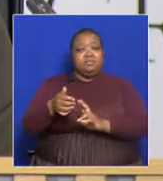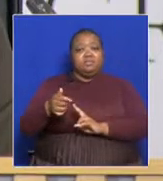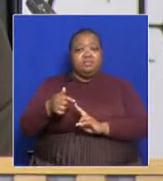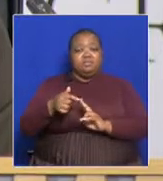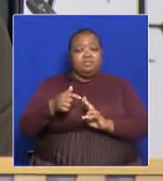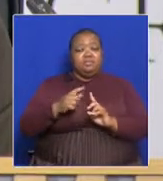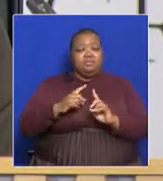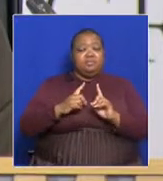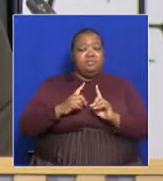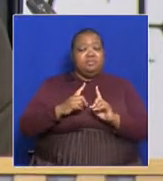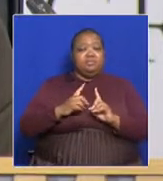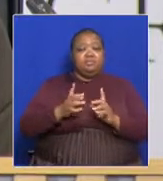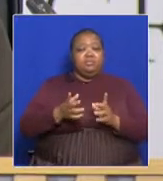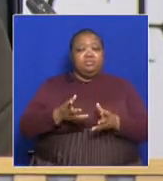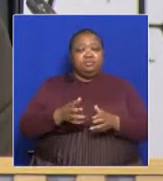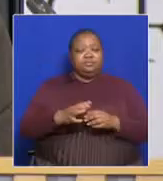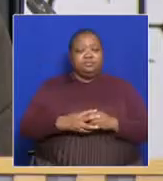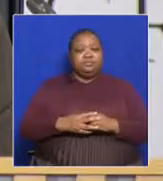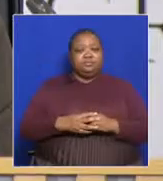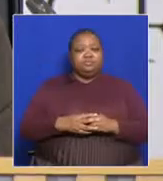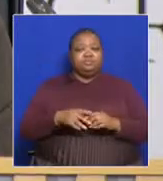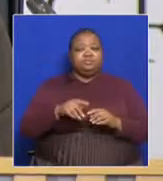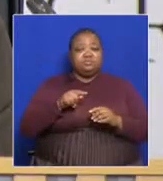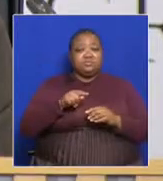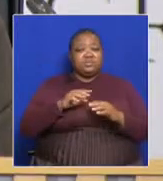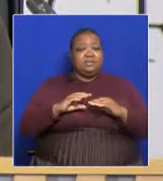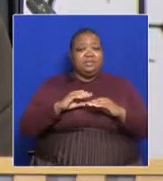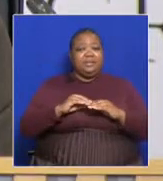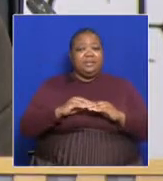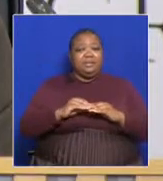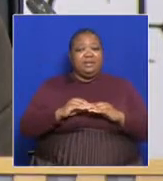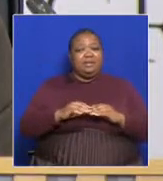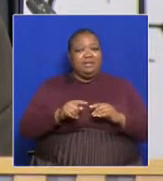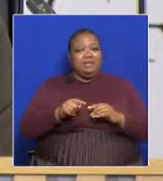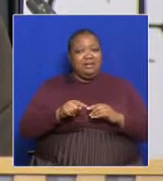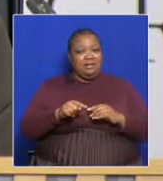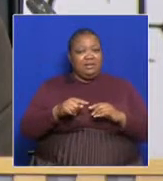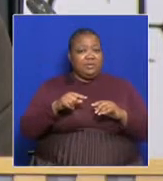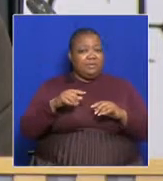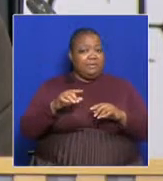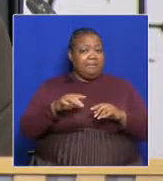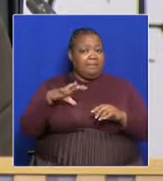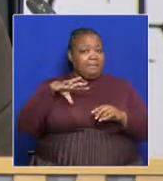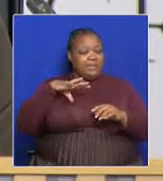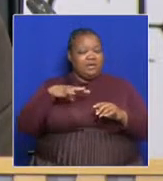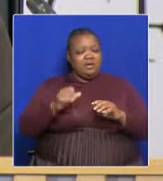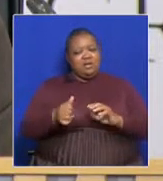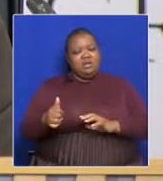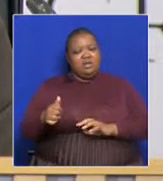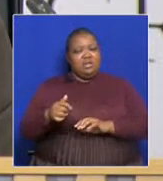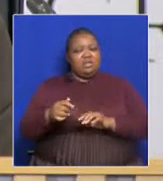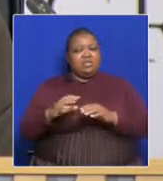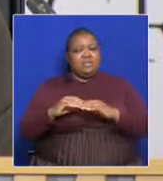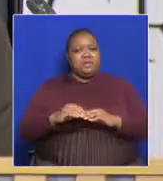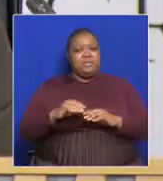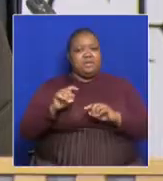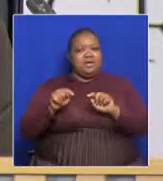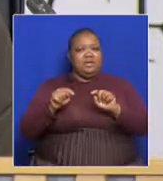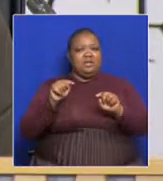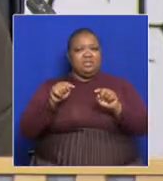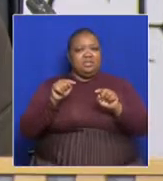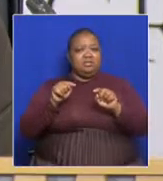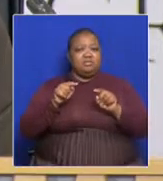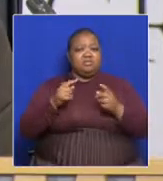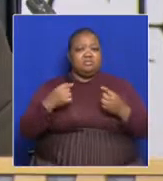it's not only this member. There were other members that allegations were made against, and we were asked just to